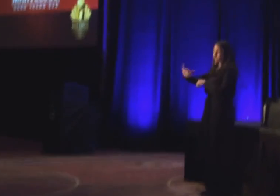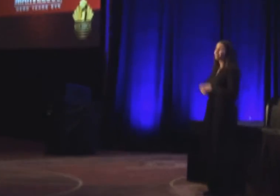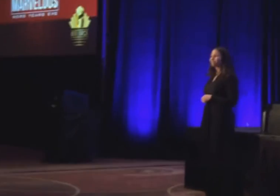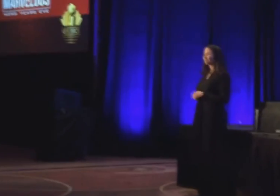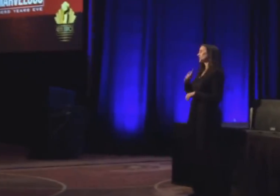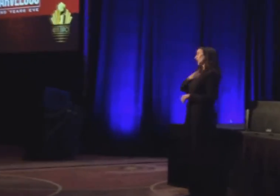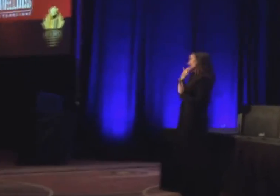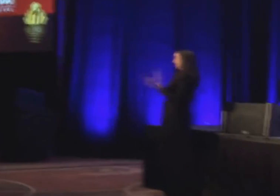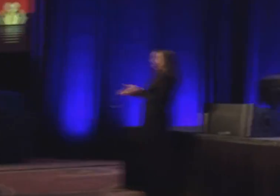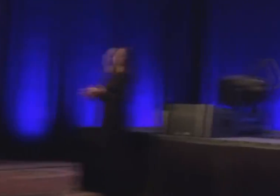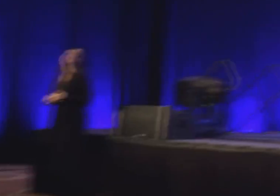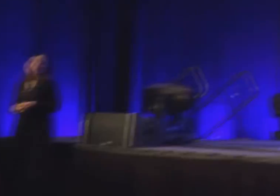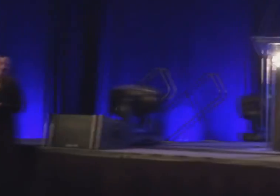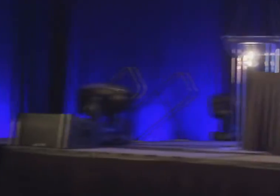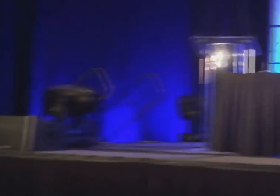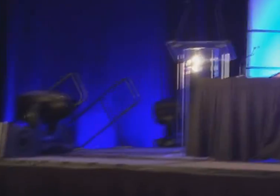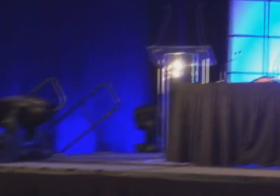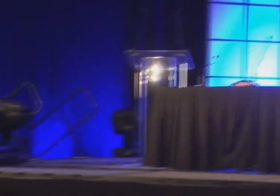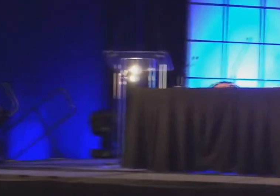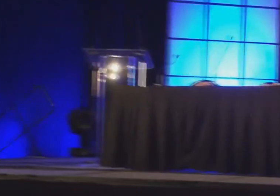boom. Sorry, thank you.